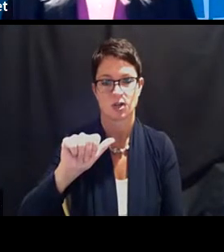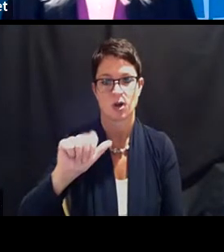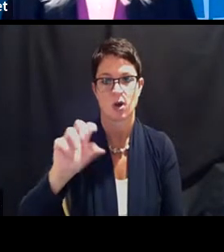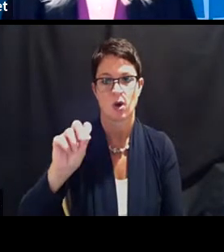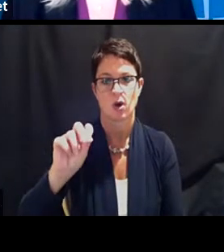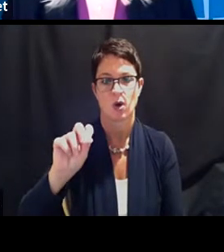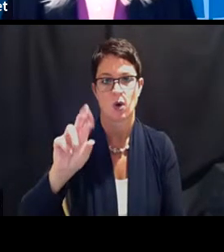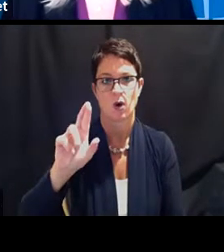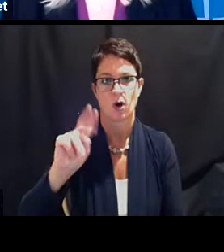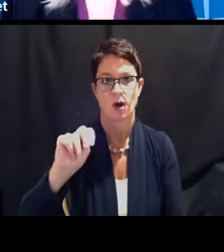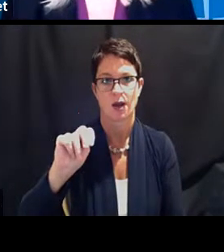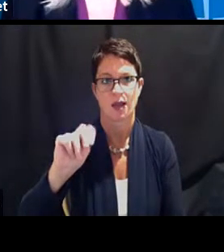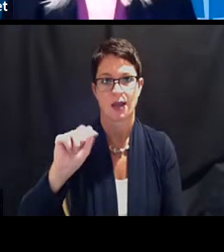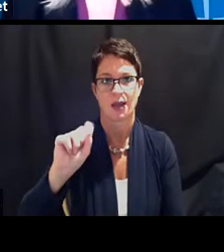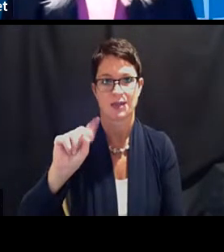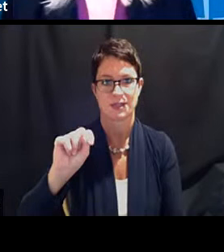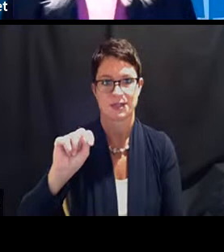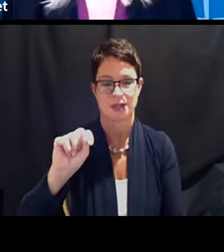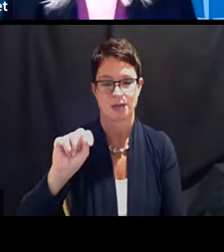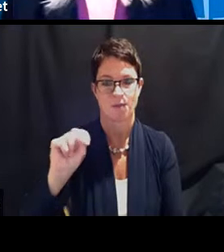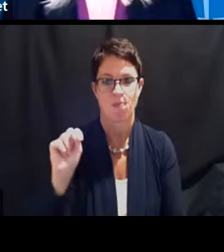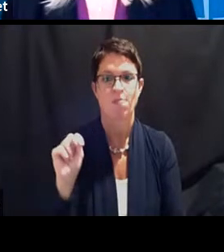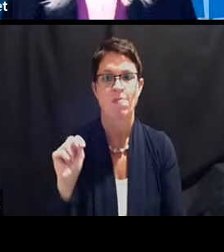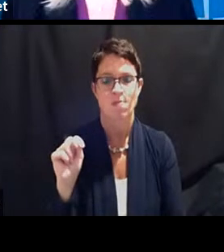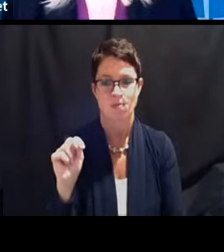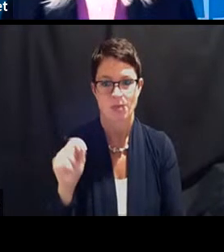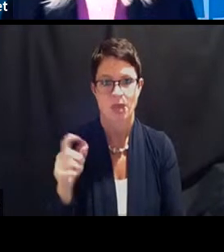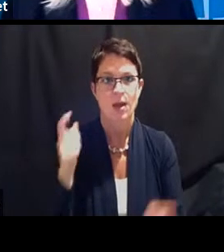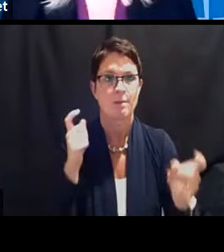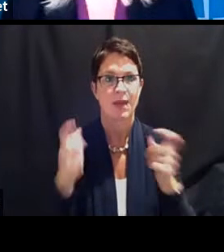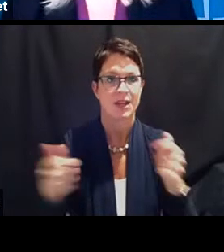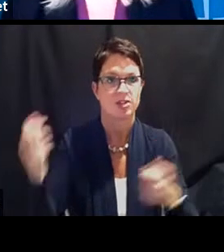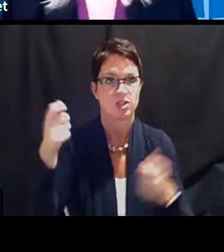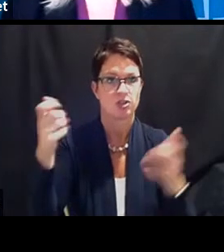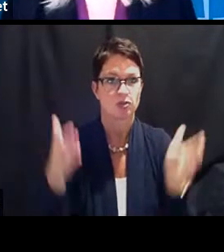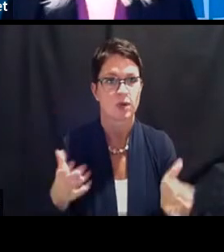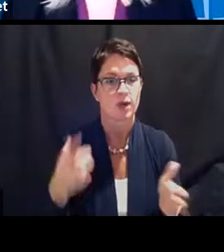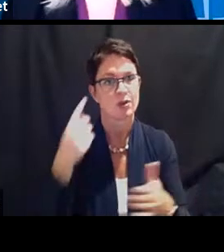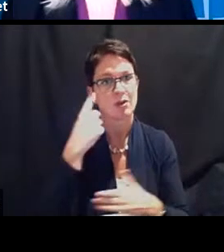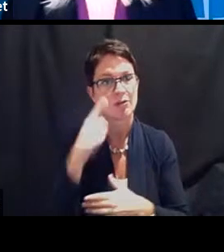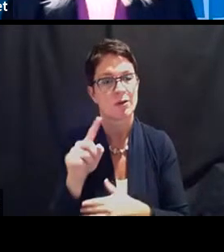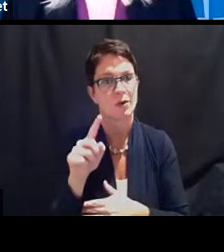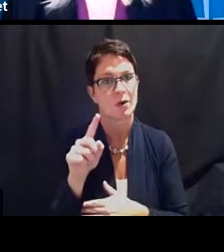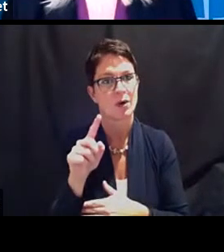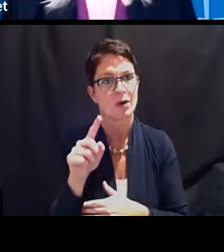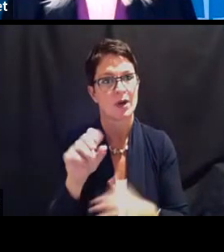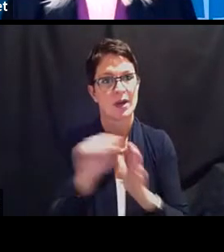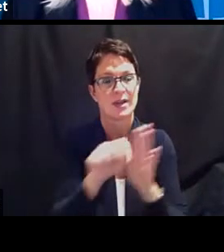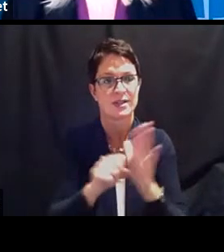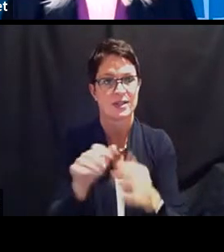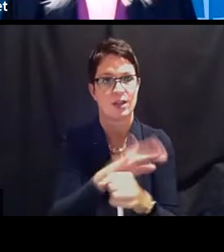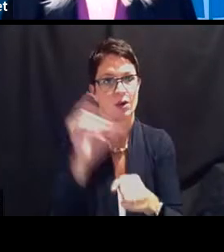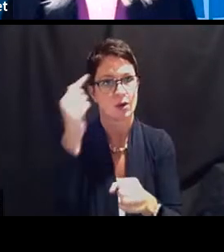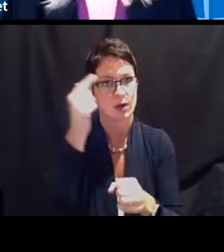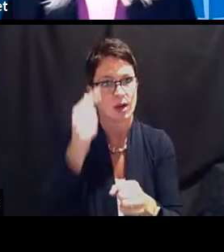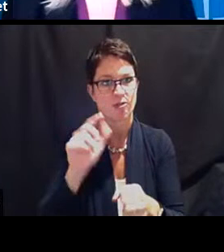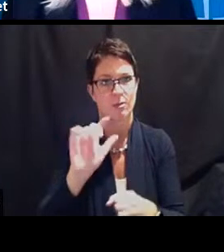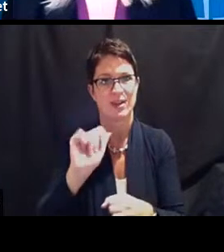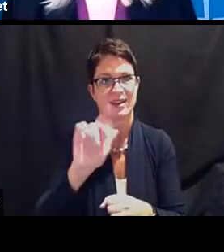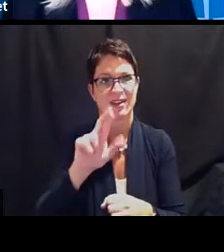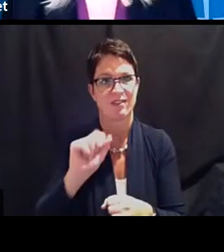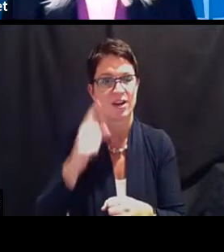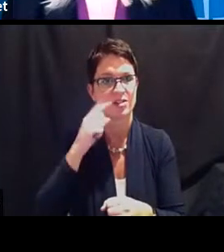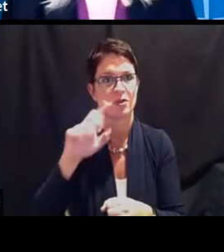Patricia. Last name Ornst. I'm the Managing Director of State and Local Government Affairs for